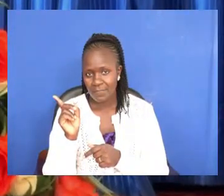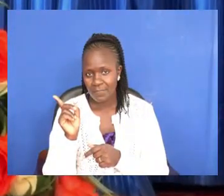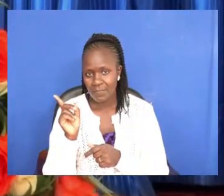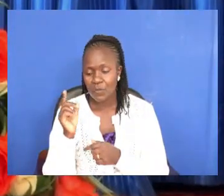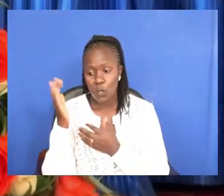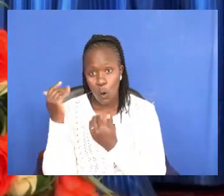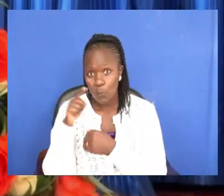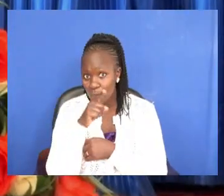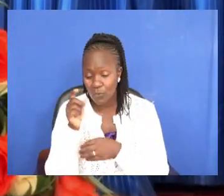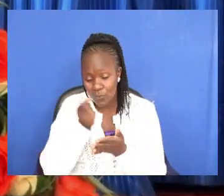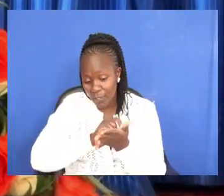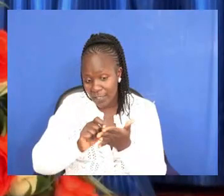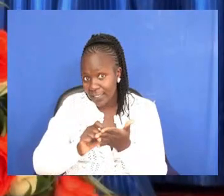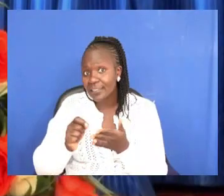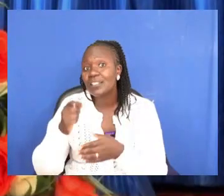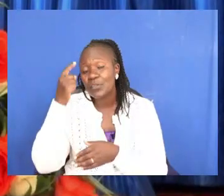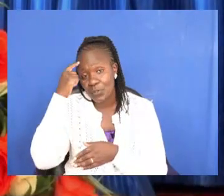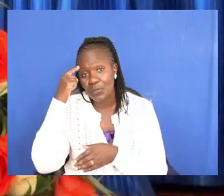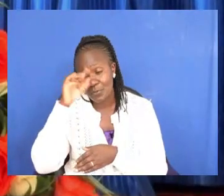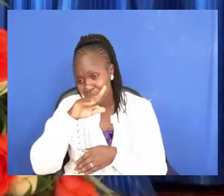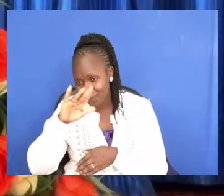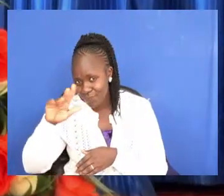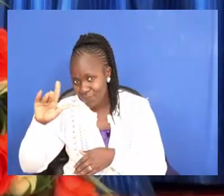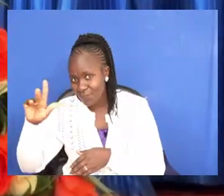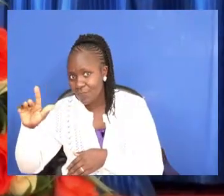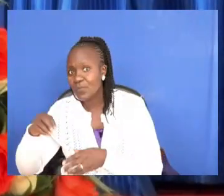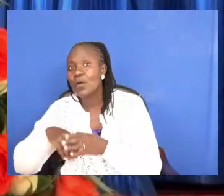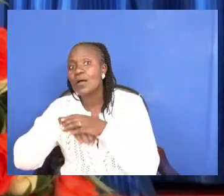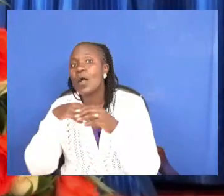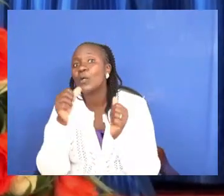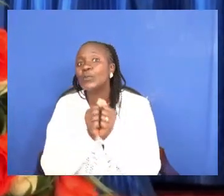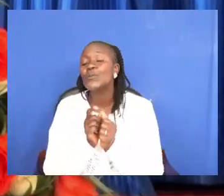I hope you're writing at home so that you can spell it out with me.